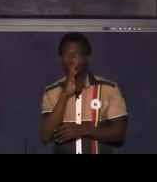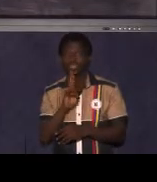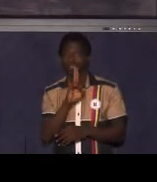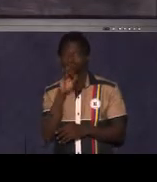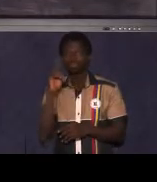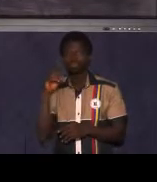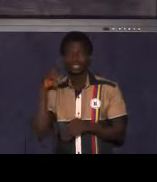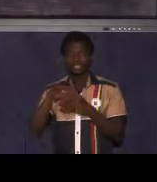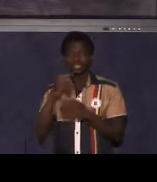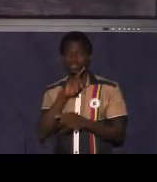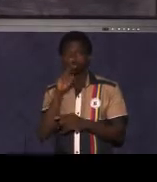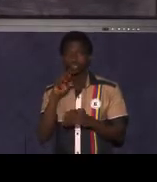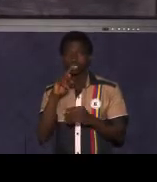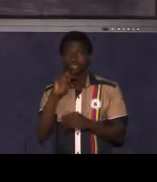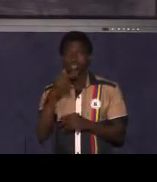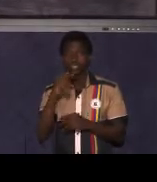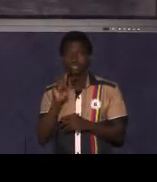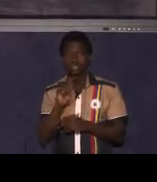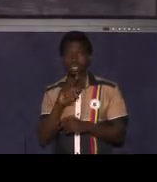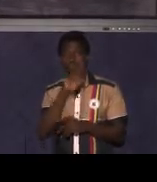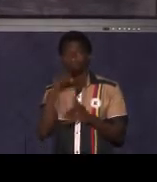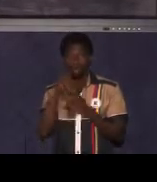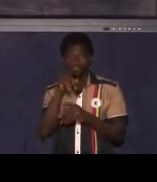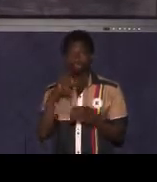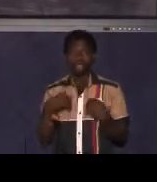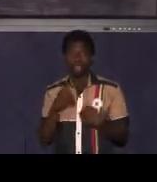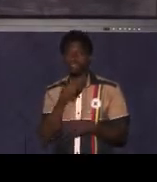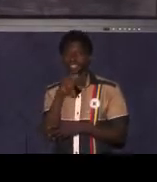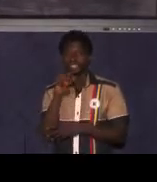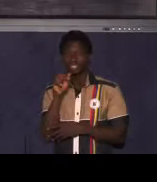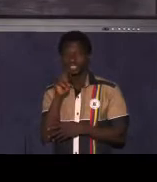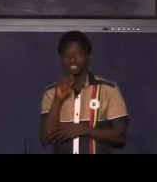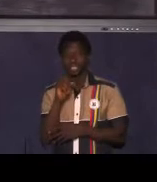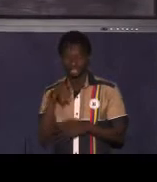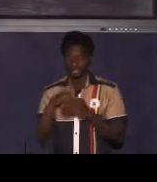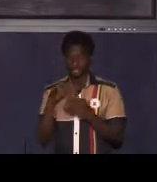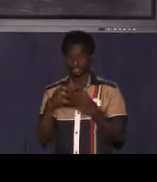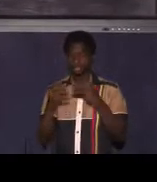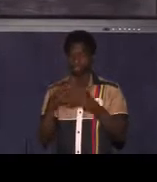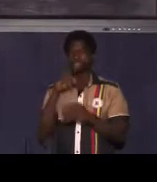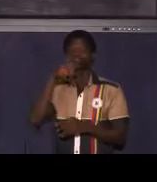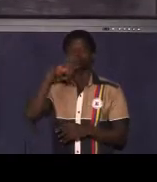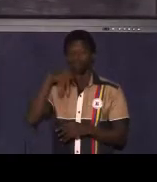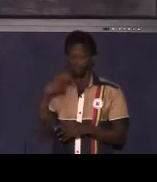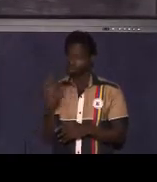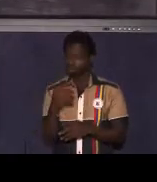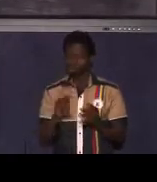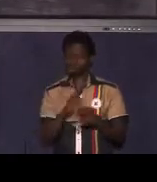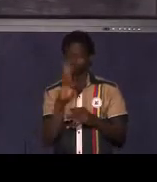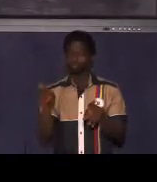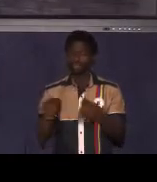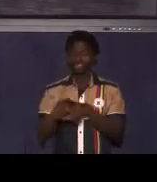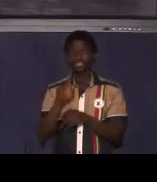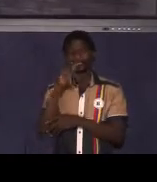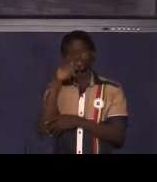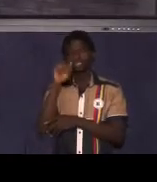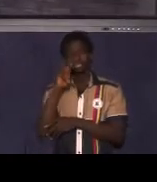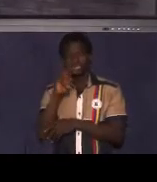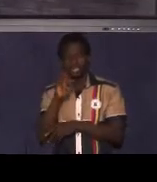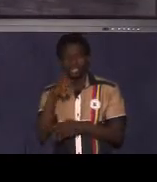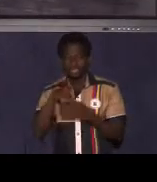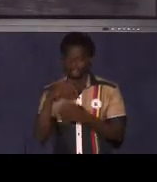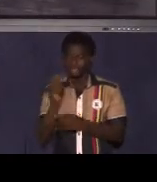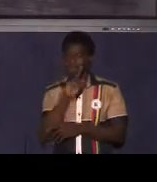be used in the question tag. When you have a tense in the statement, you must also use the